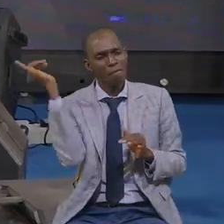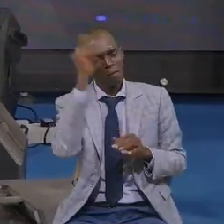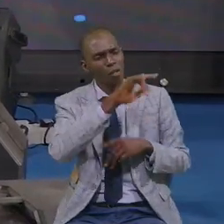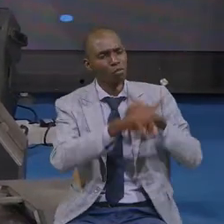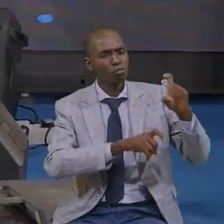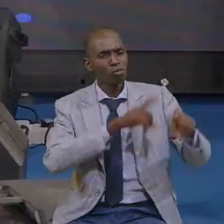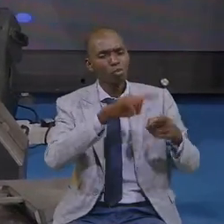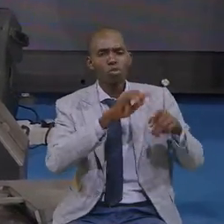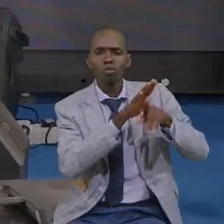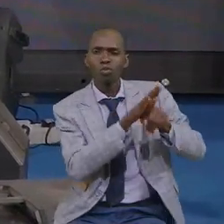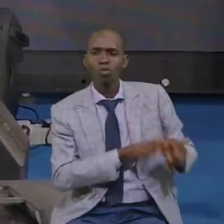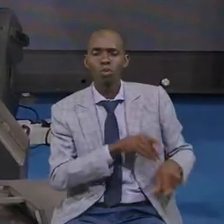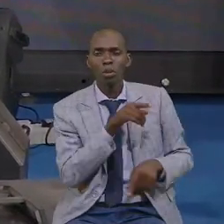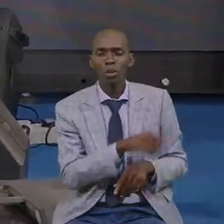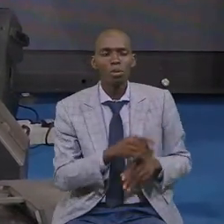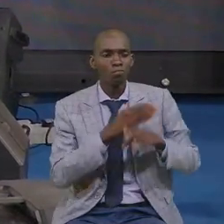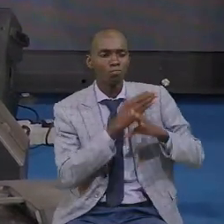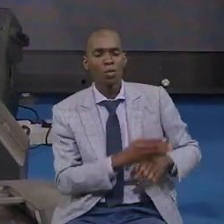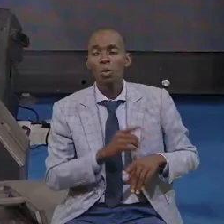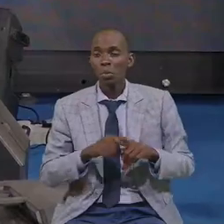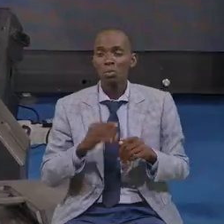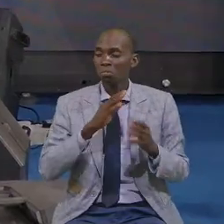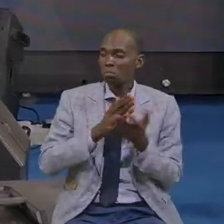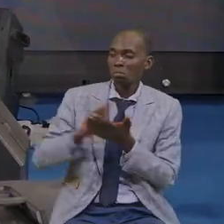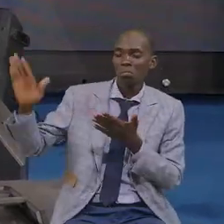building. They were reacting to